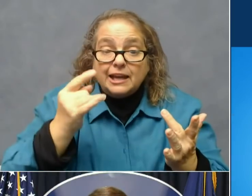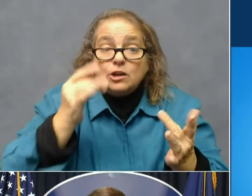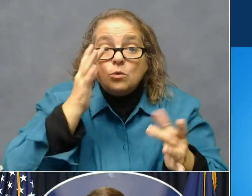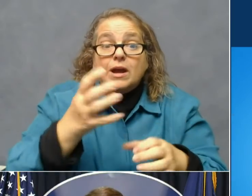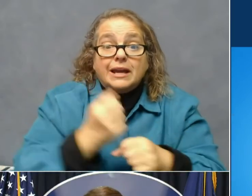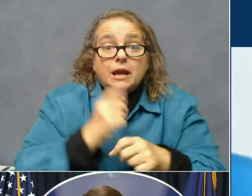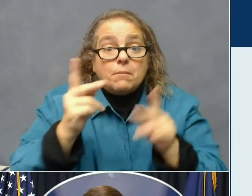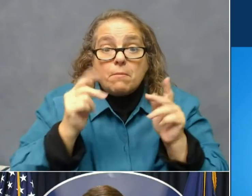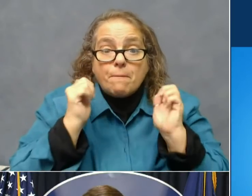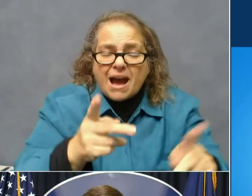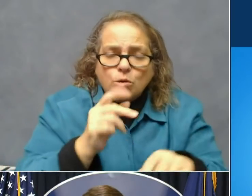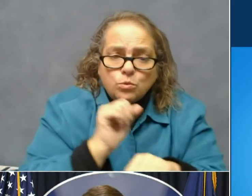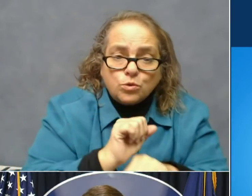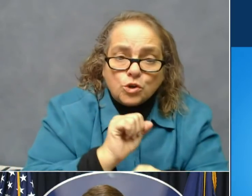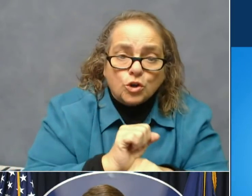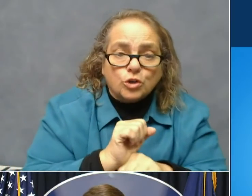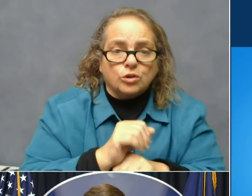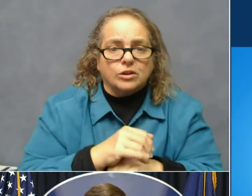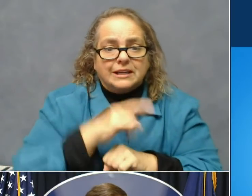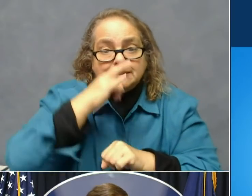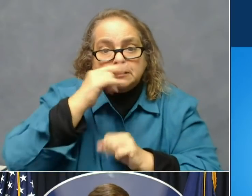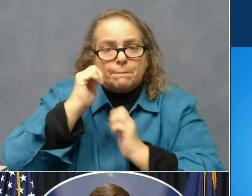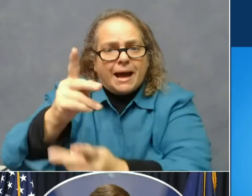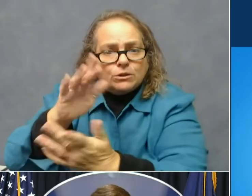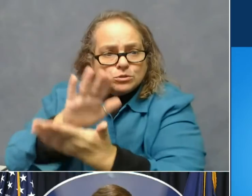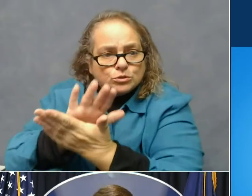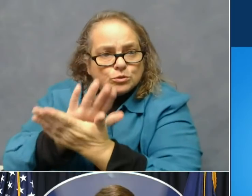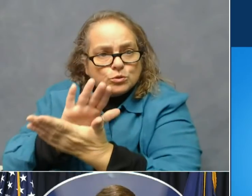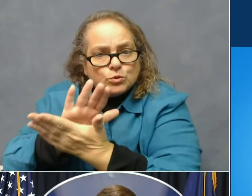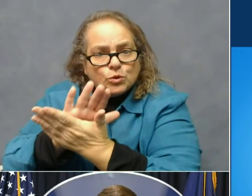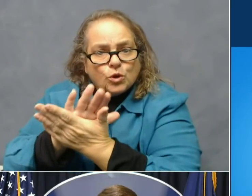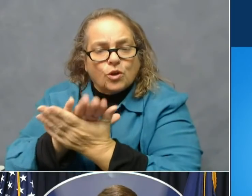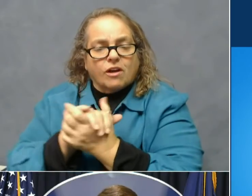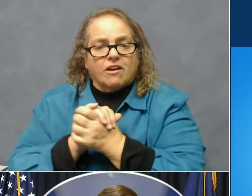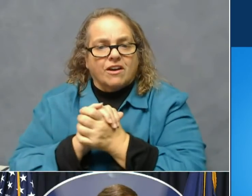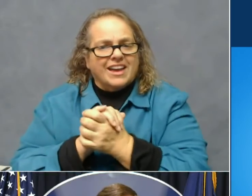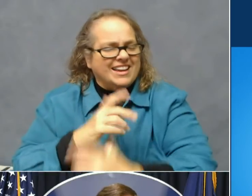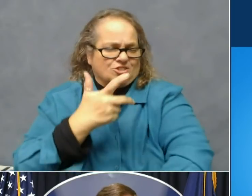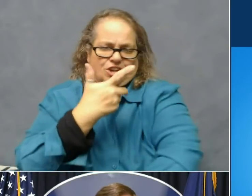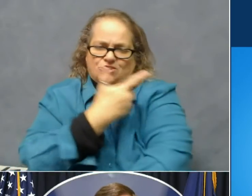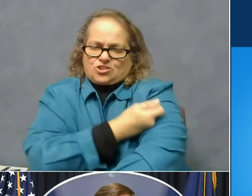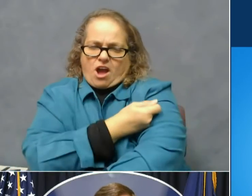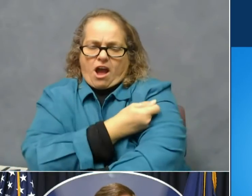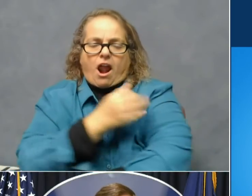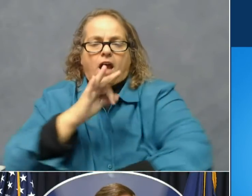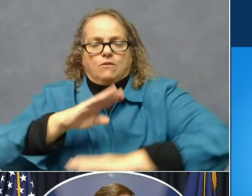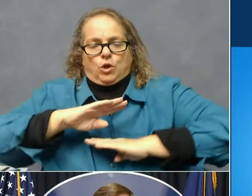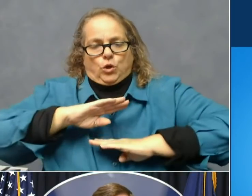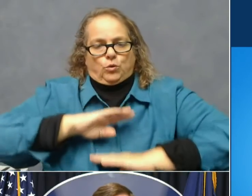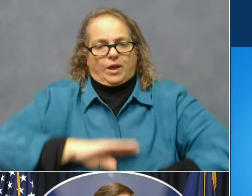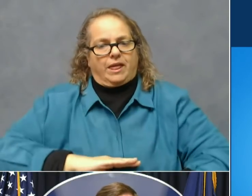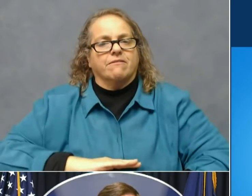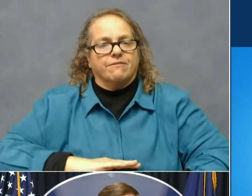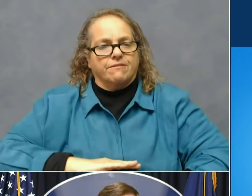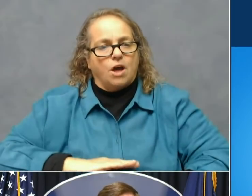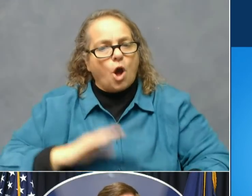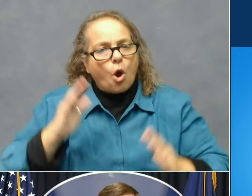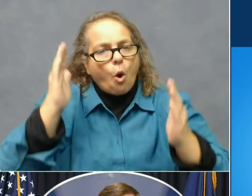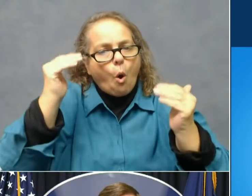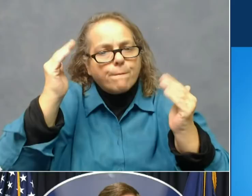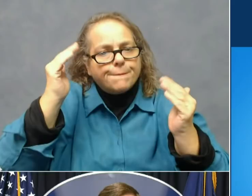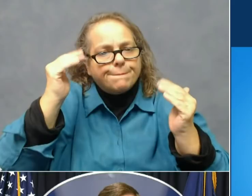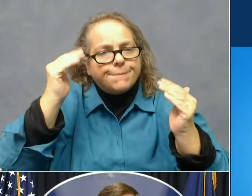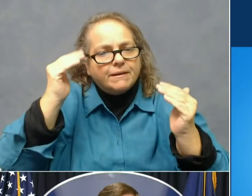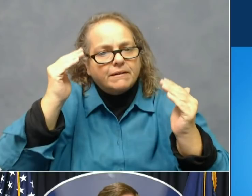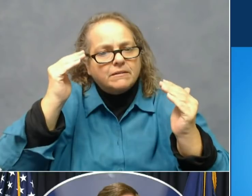work, get our kids back at school. It's a shot of relief of hope. All we have to